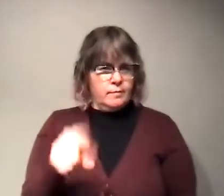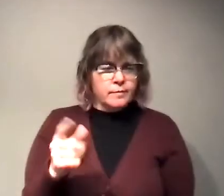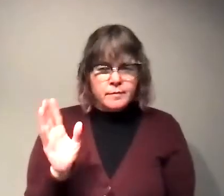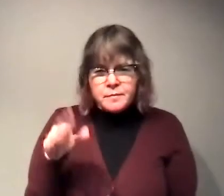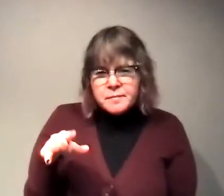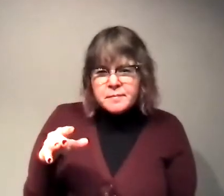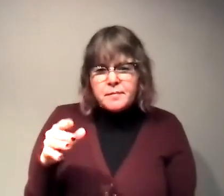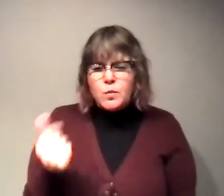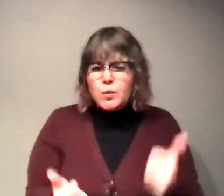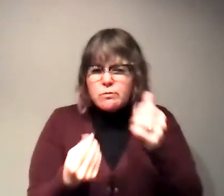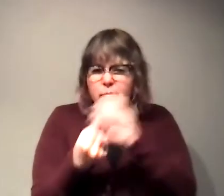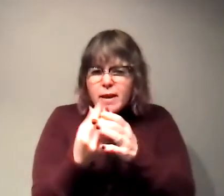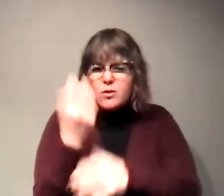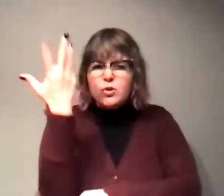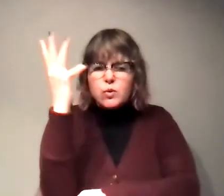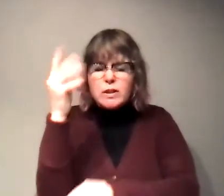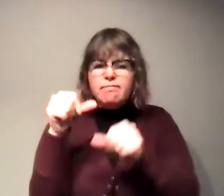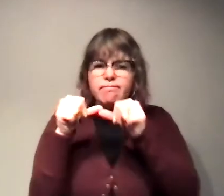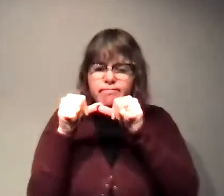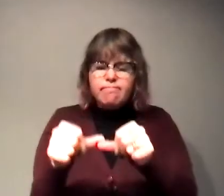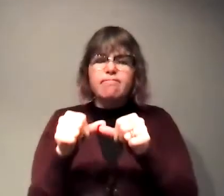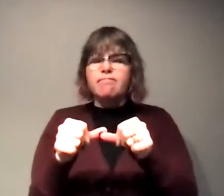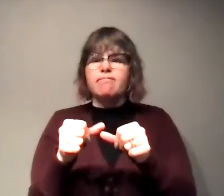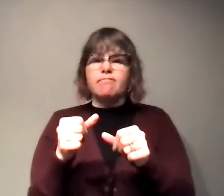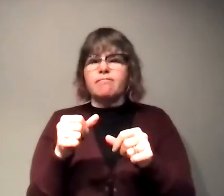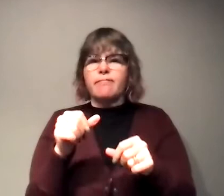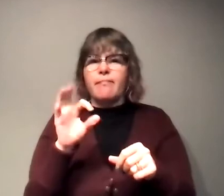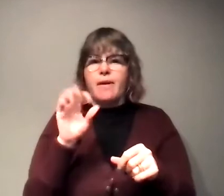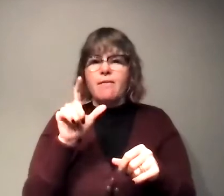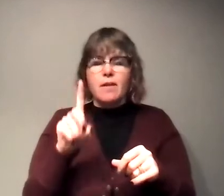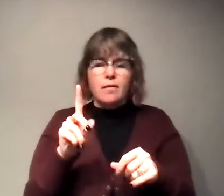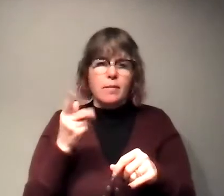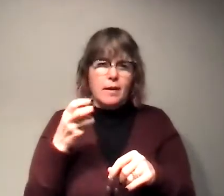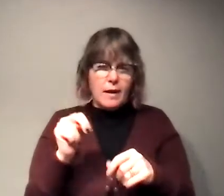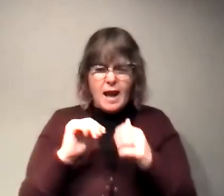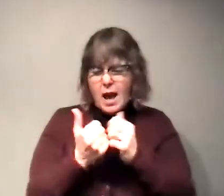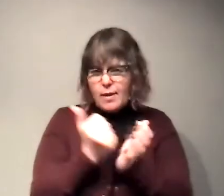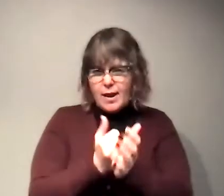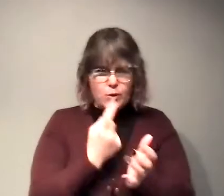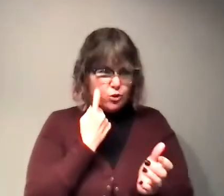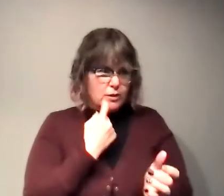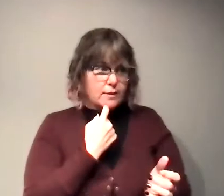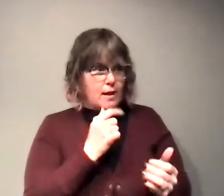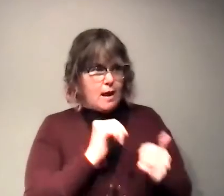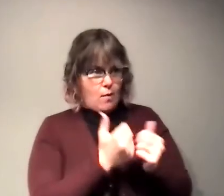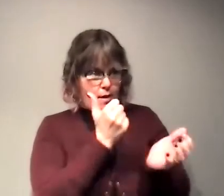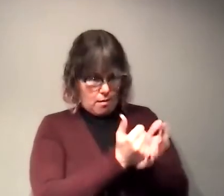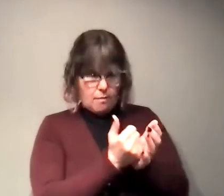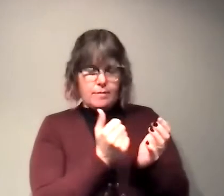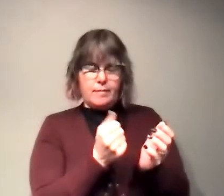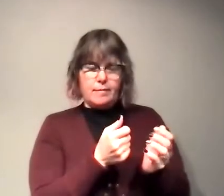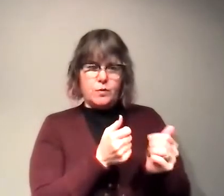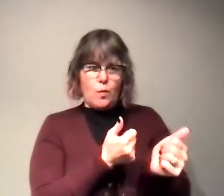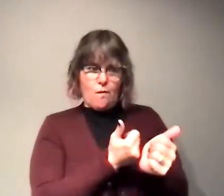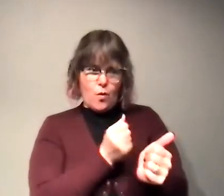plants or trees help maintain floodplains? And how do they help? So you just answered how floodplains help, because the